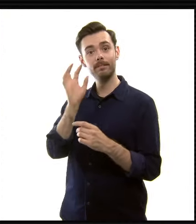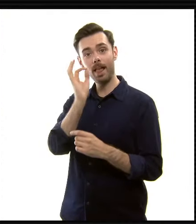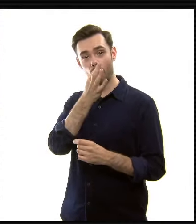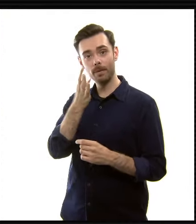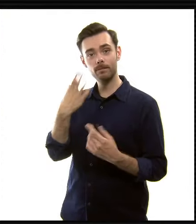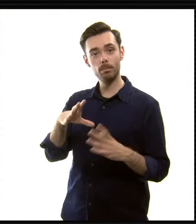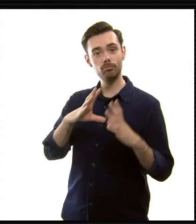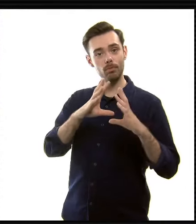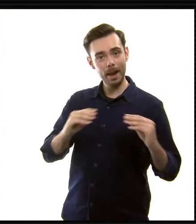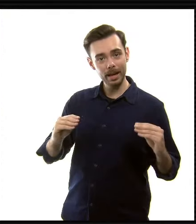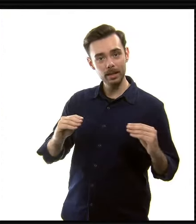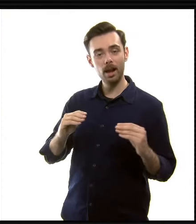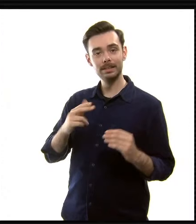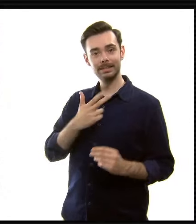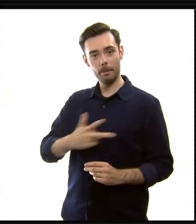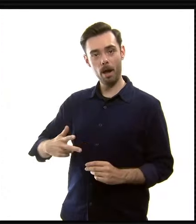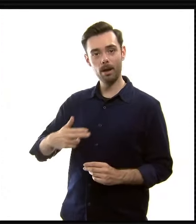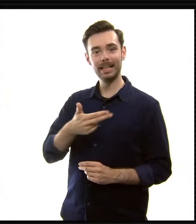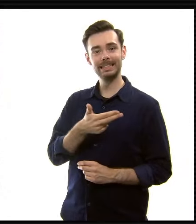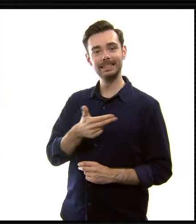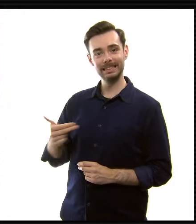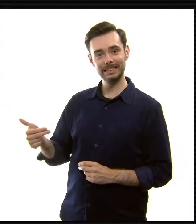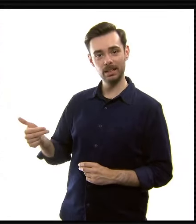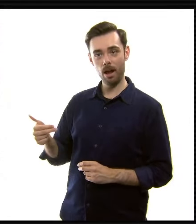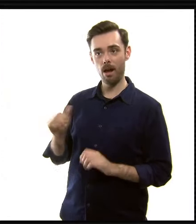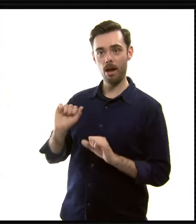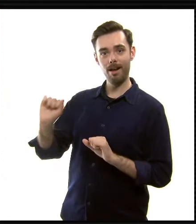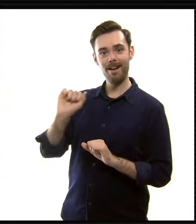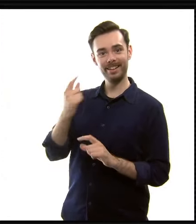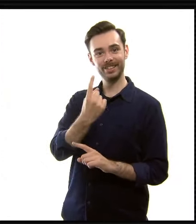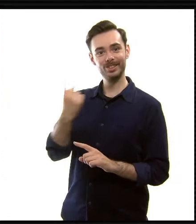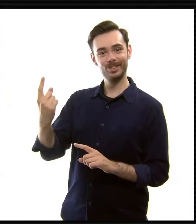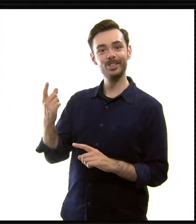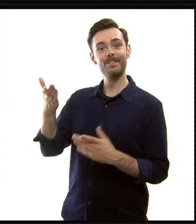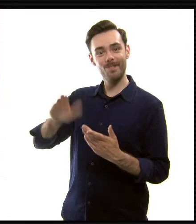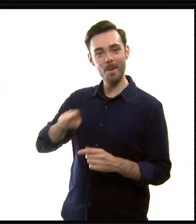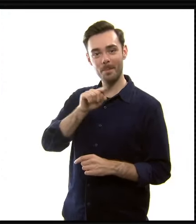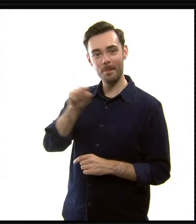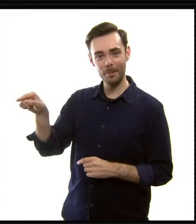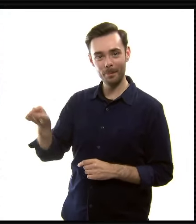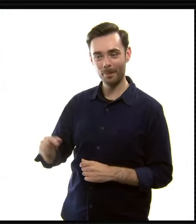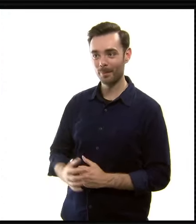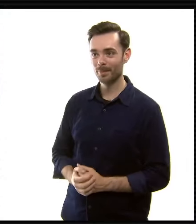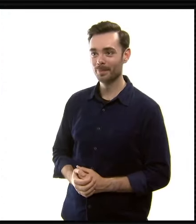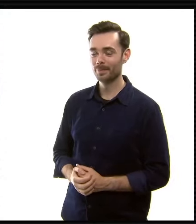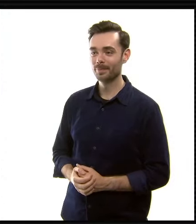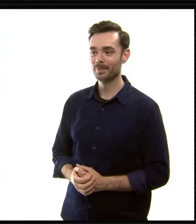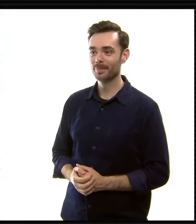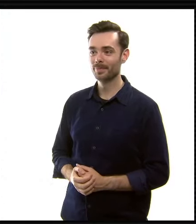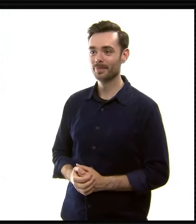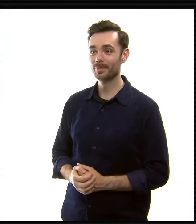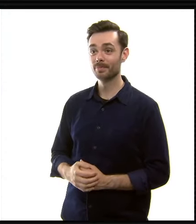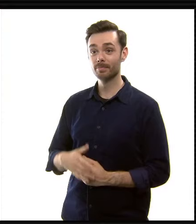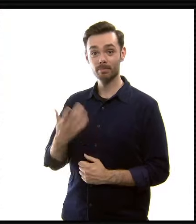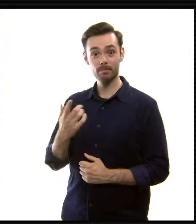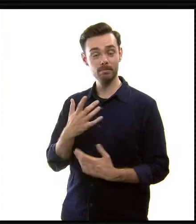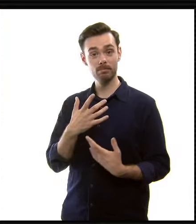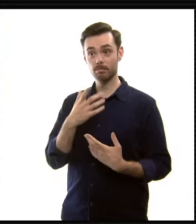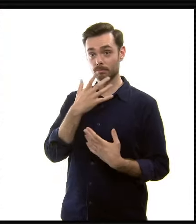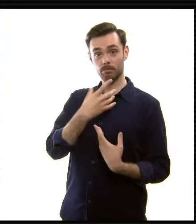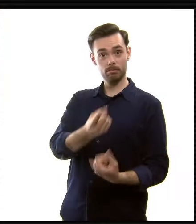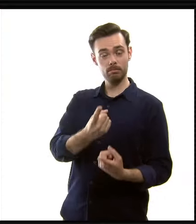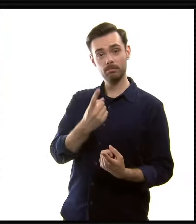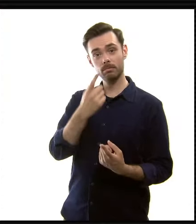and Indonesia, where they all originate from. Now, the bouquets can be personalized, or they can match the color scheme of your home,